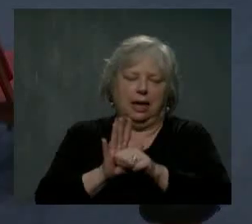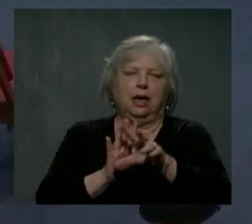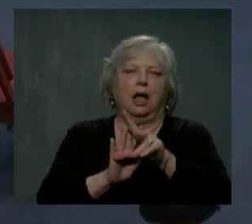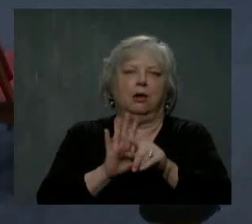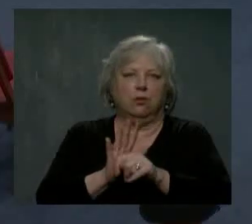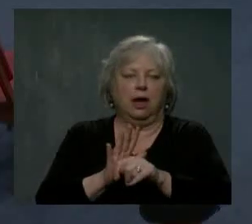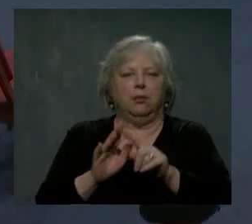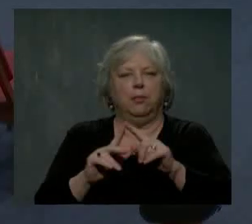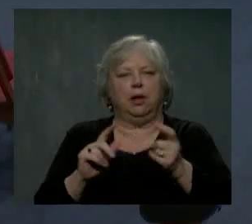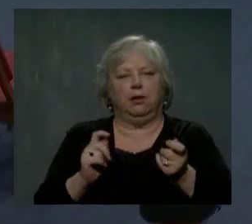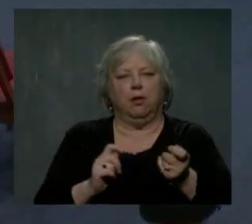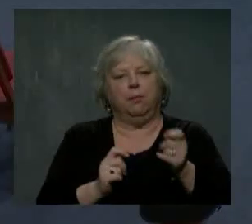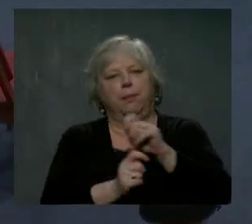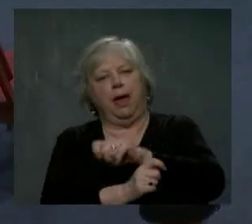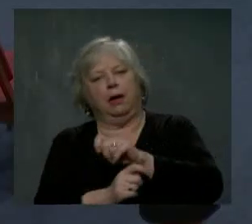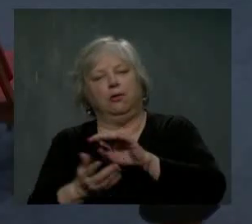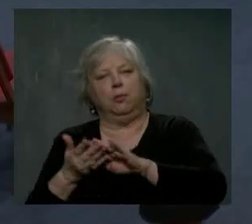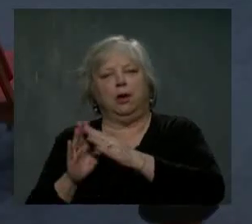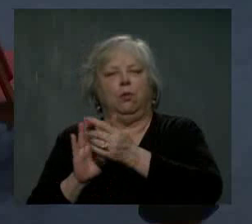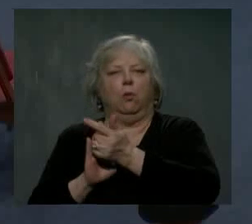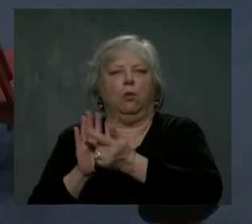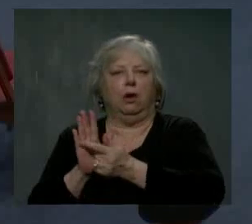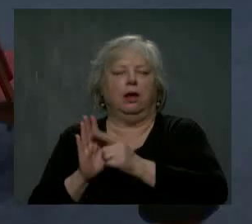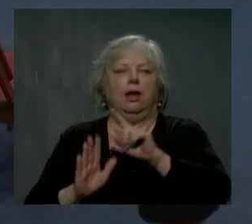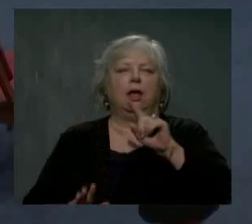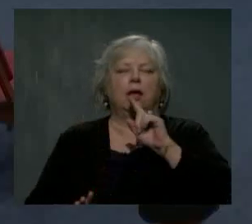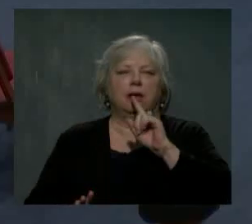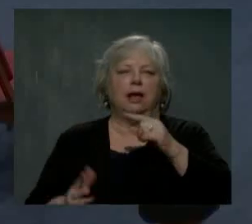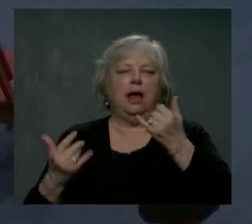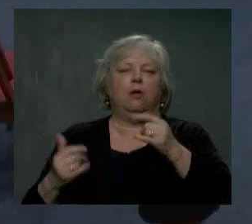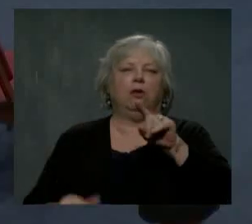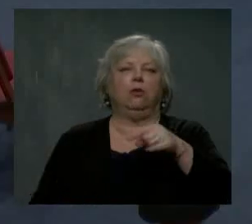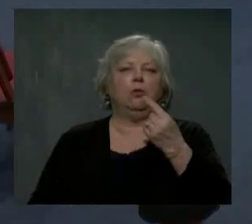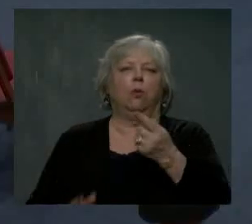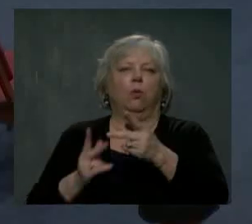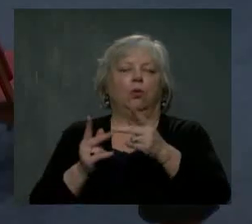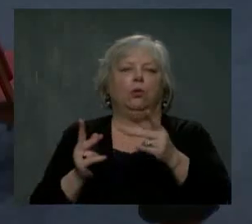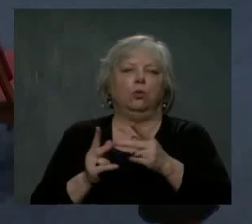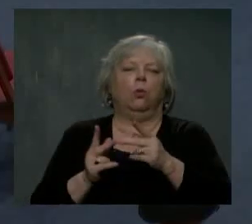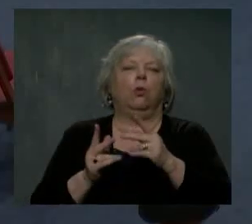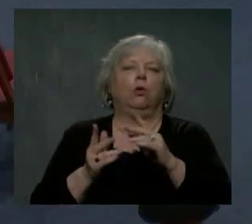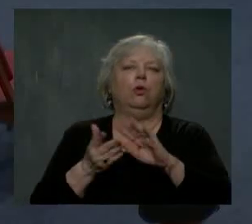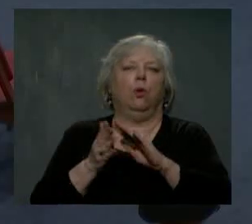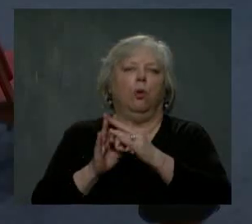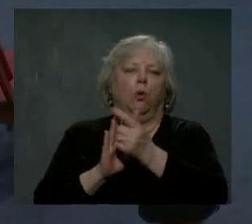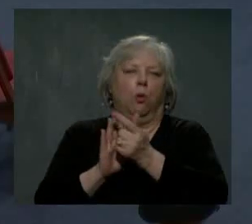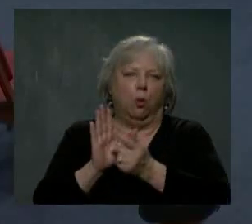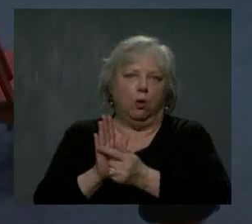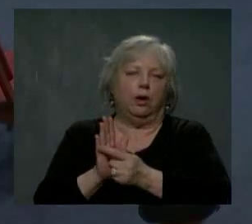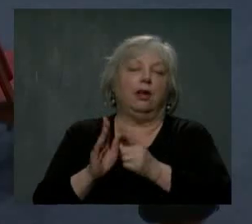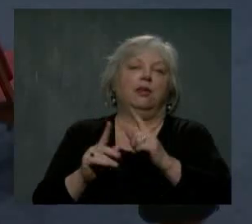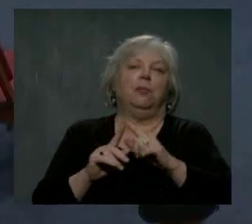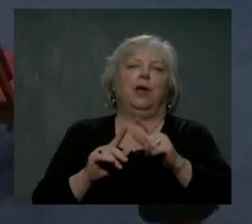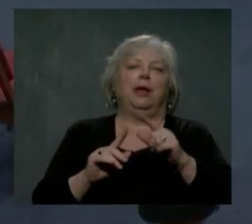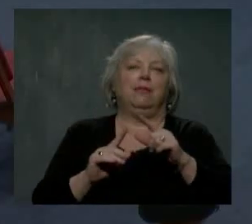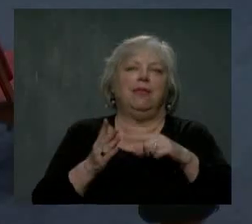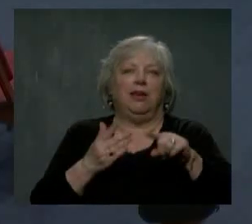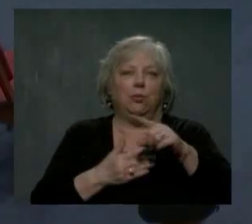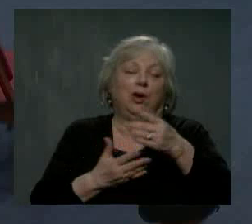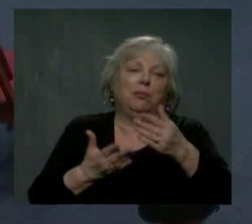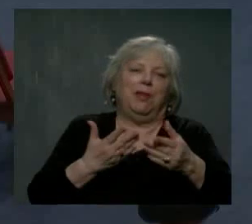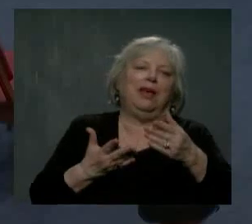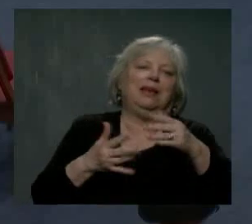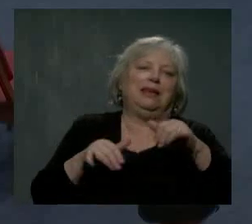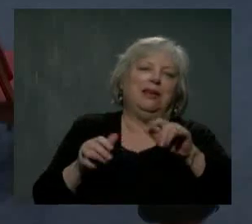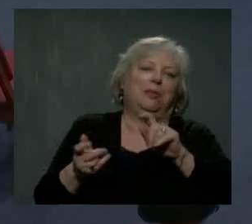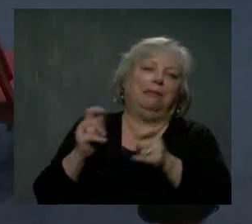It's gone back to being an ordinance. It's a sole source ordinance. It may still be a resolution. We're trying to track down some original legislation.